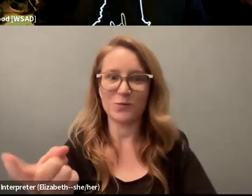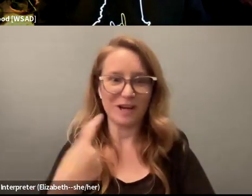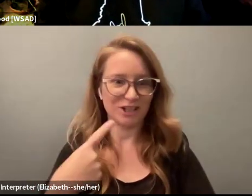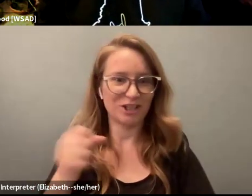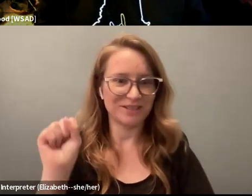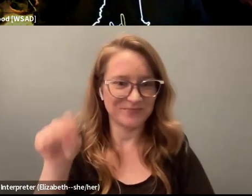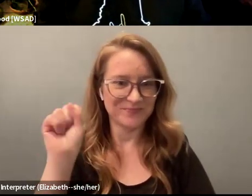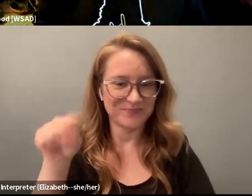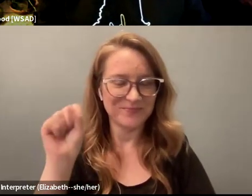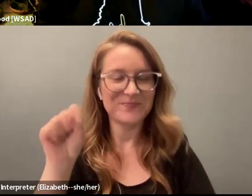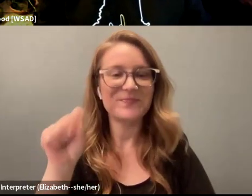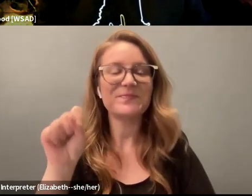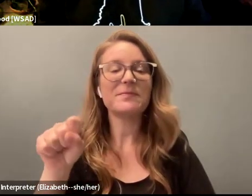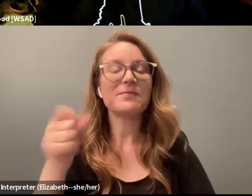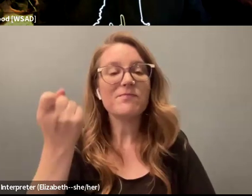question.